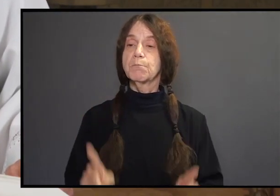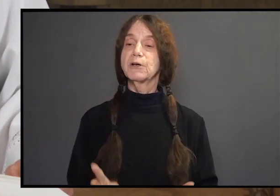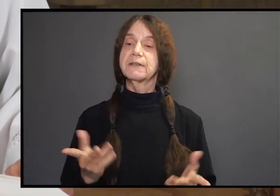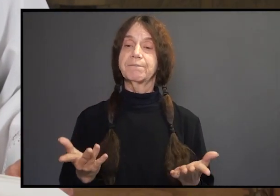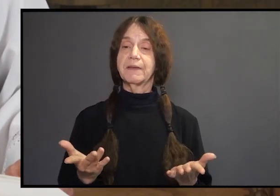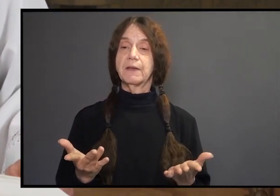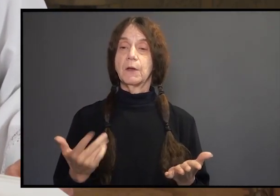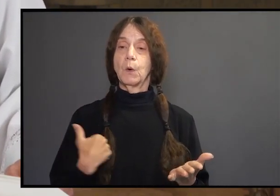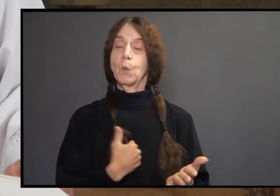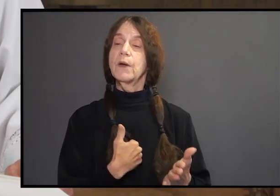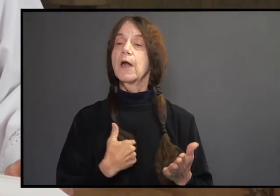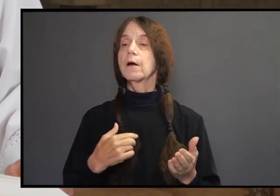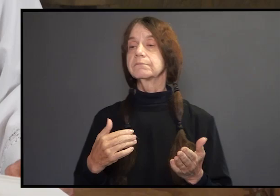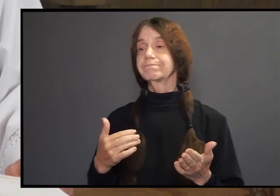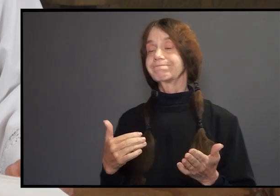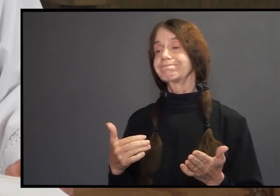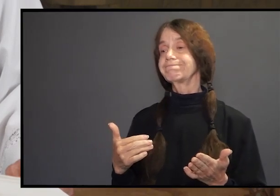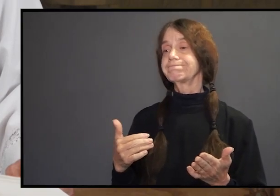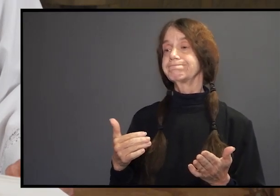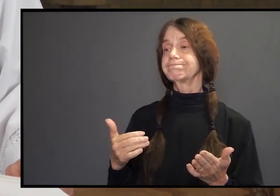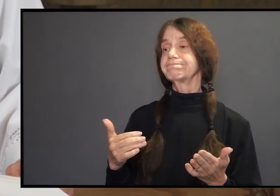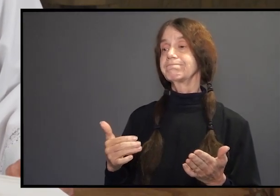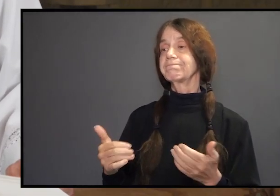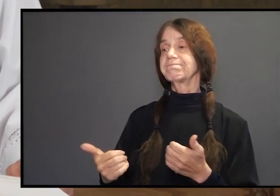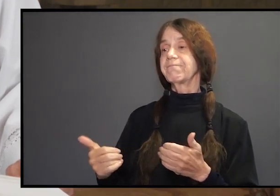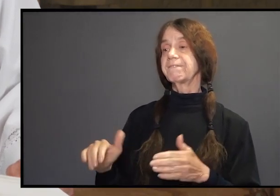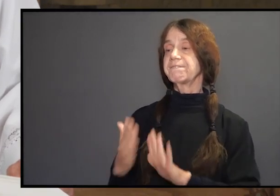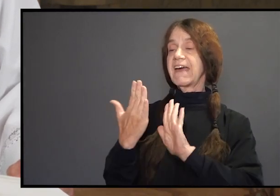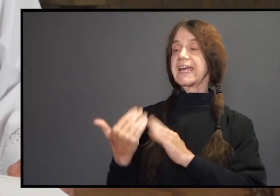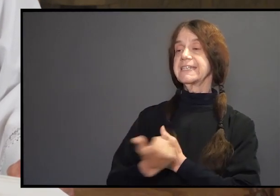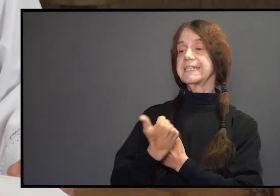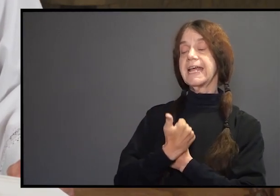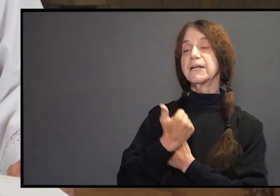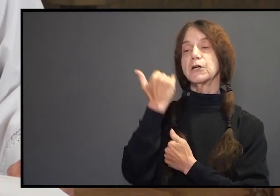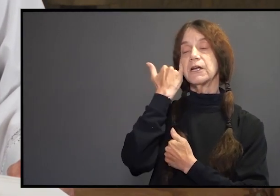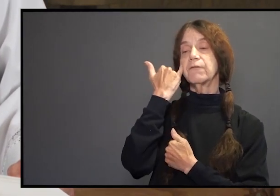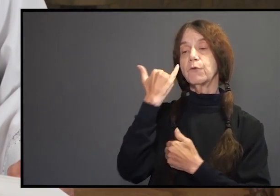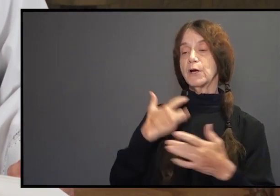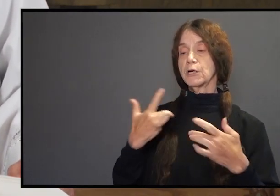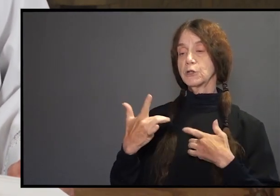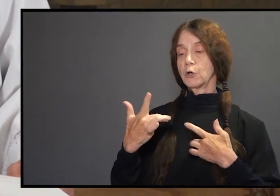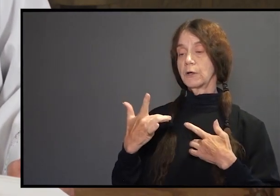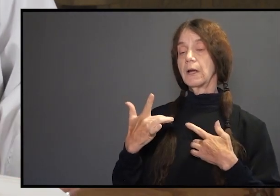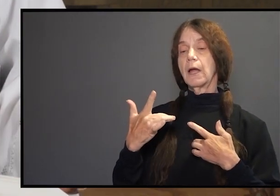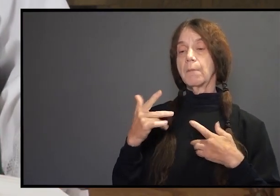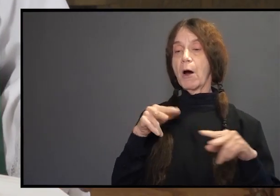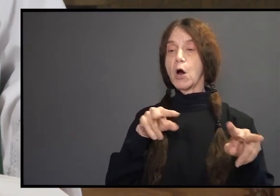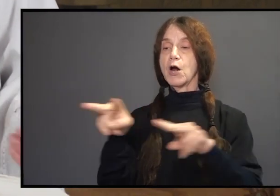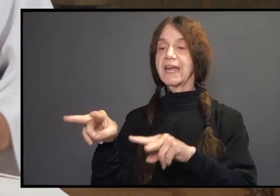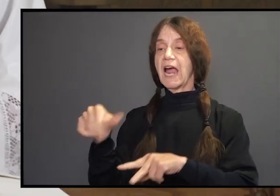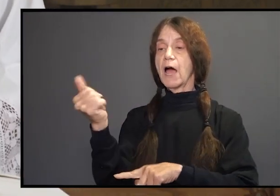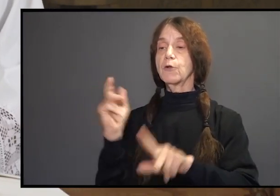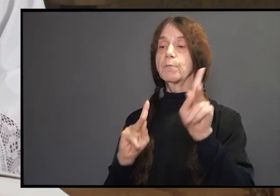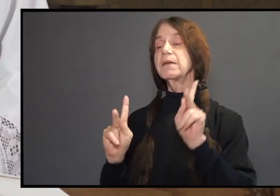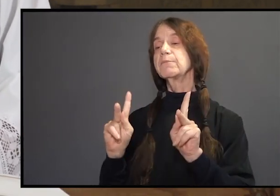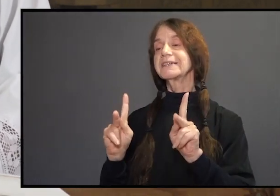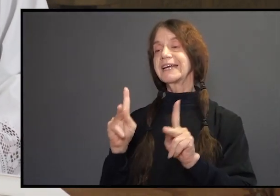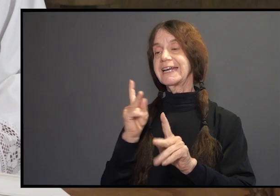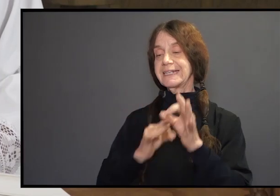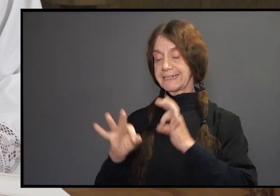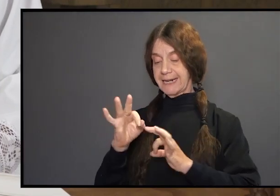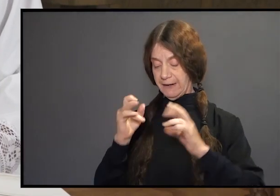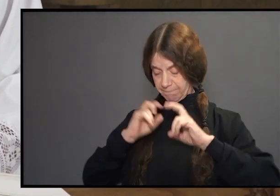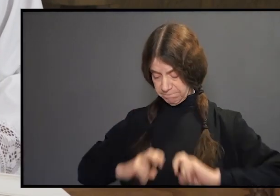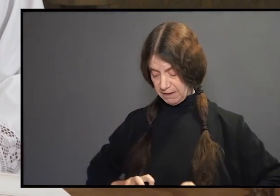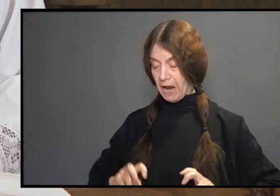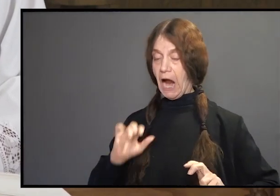danger when we are more concerned about accusing others than assessing our own sinfulness. God does not measure us